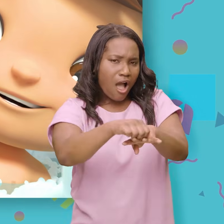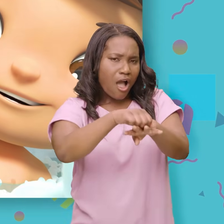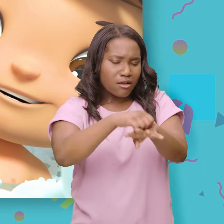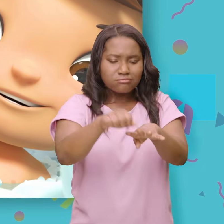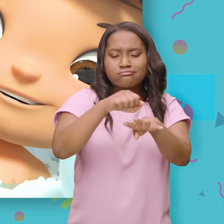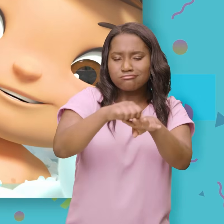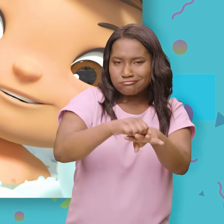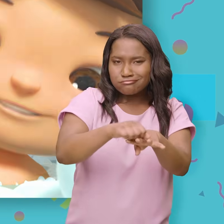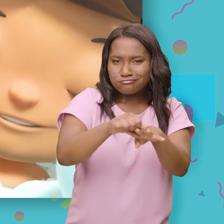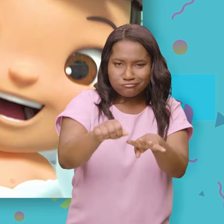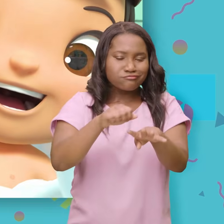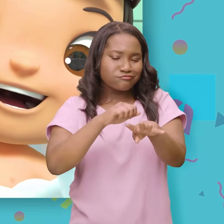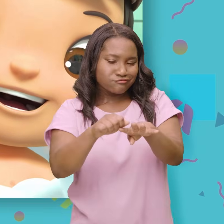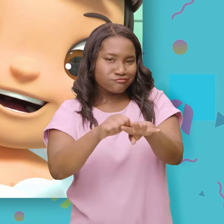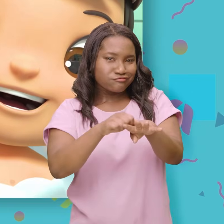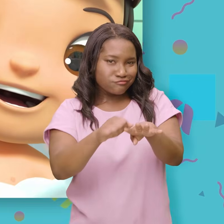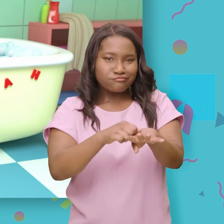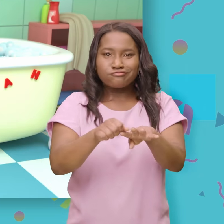my toes.